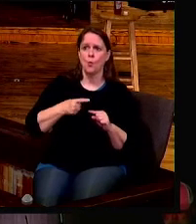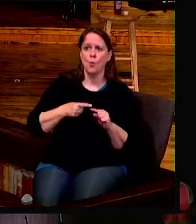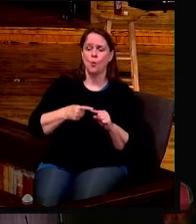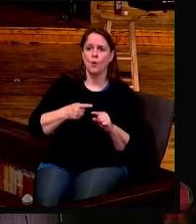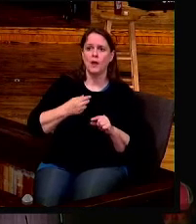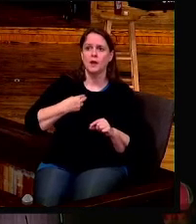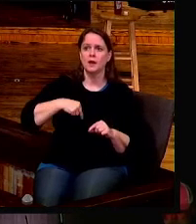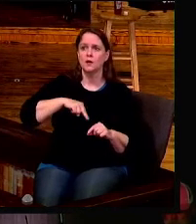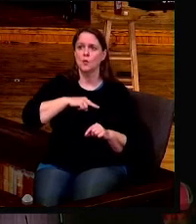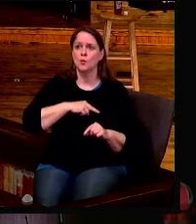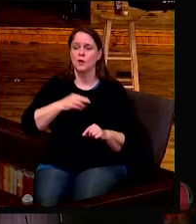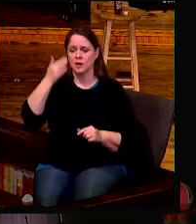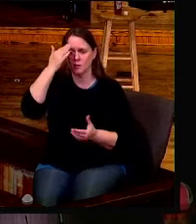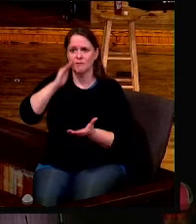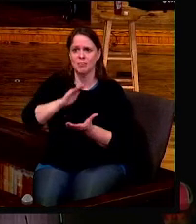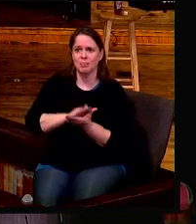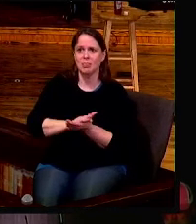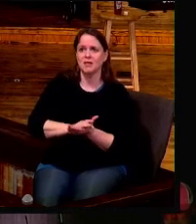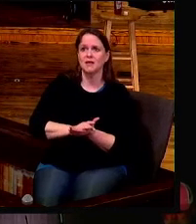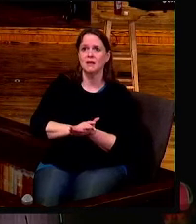lives.